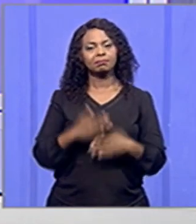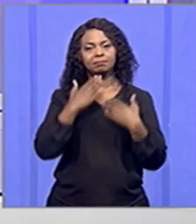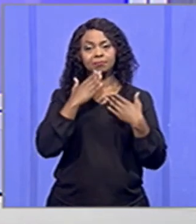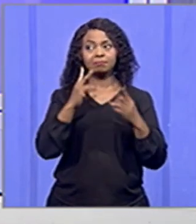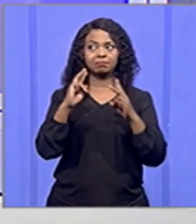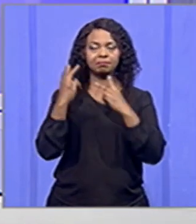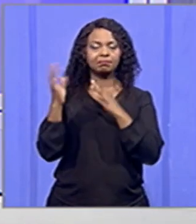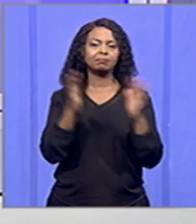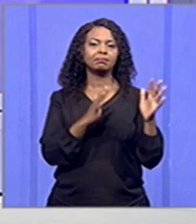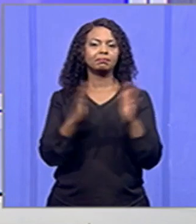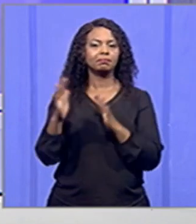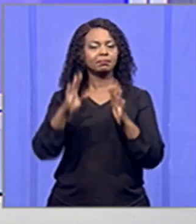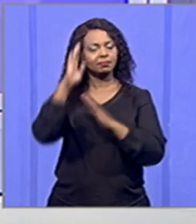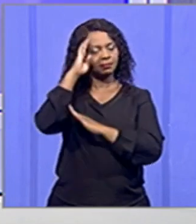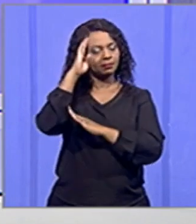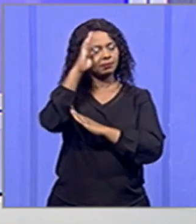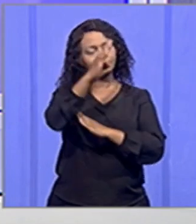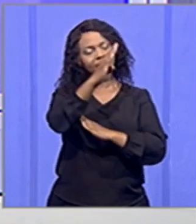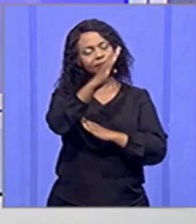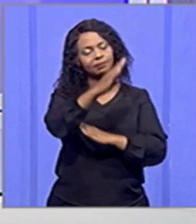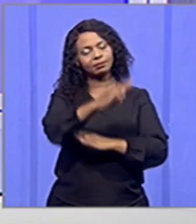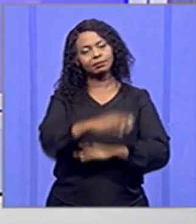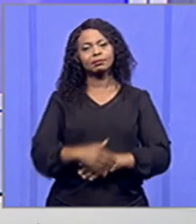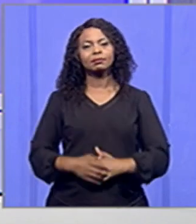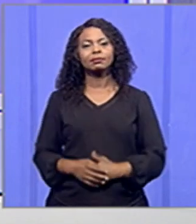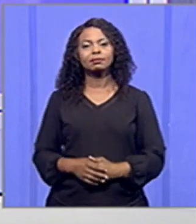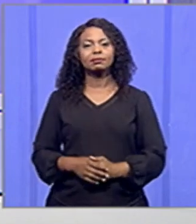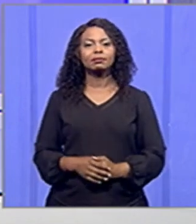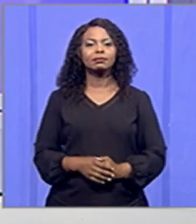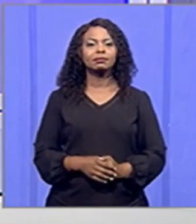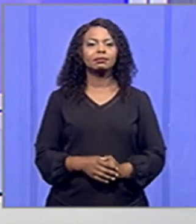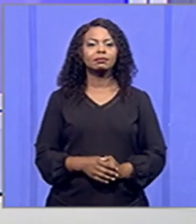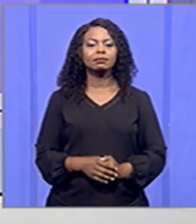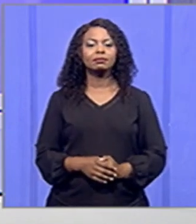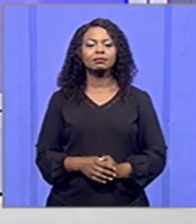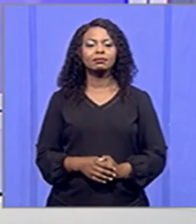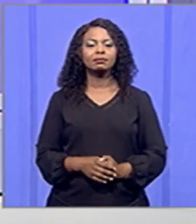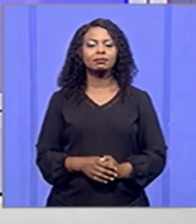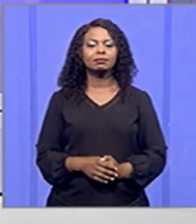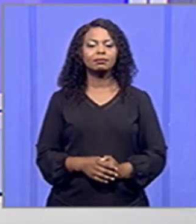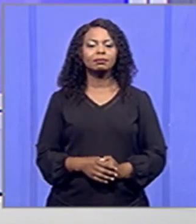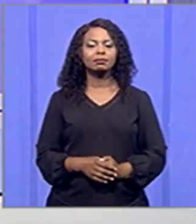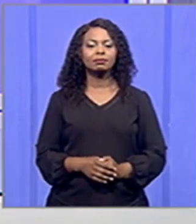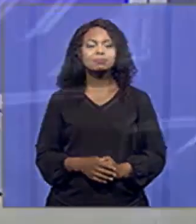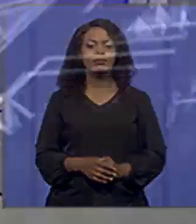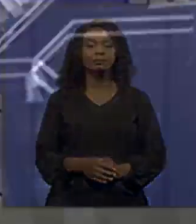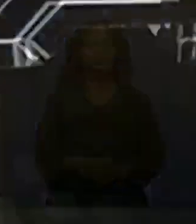ponelo pele ya maemo a bosa. Go fitla re kopana gape mo nakong e tlang sala sentle.